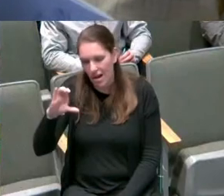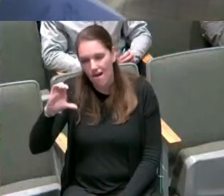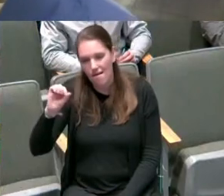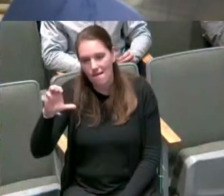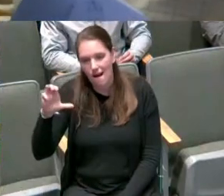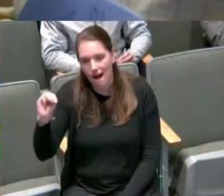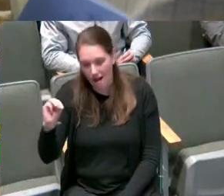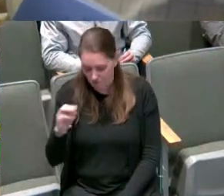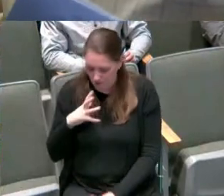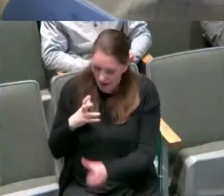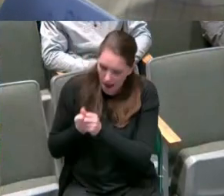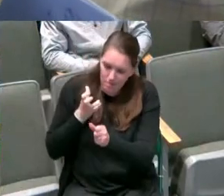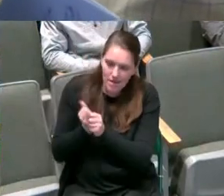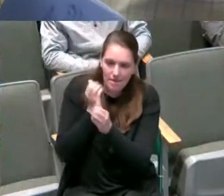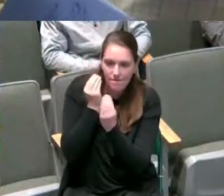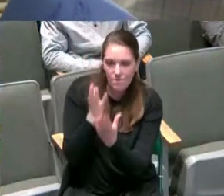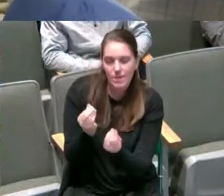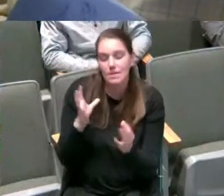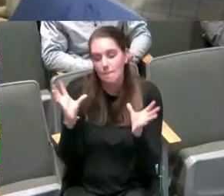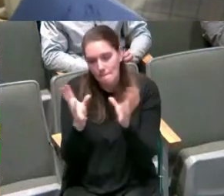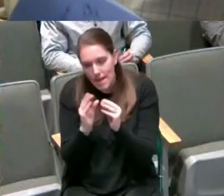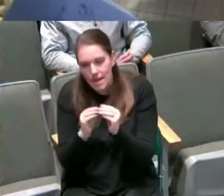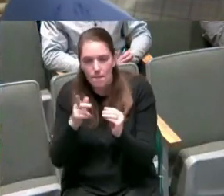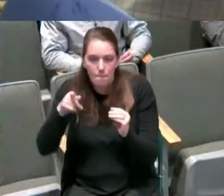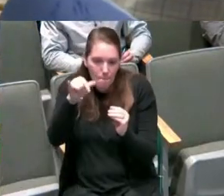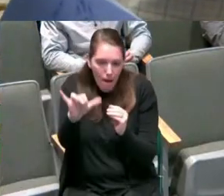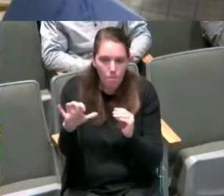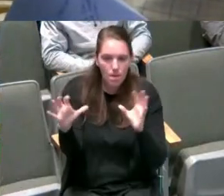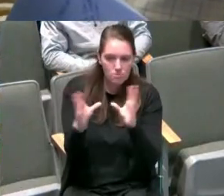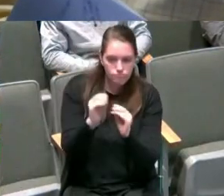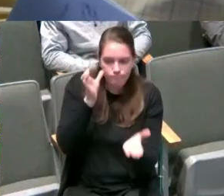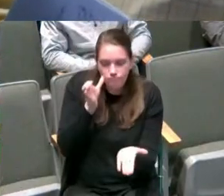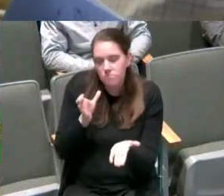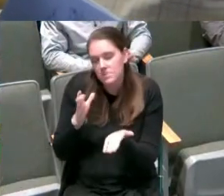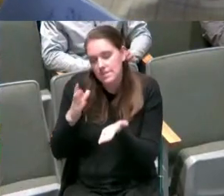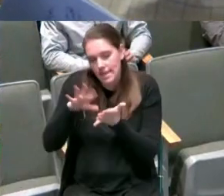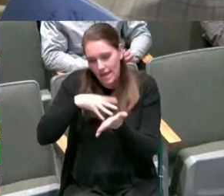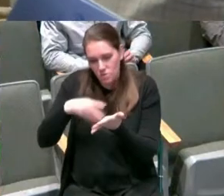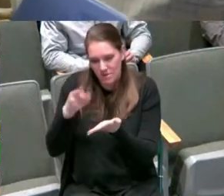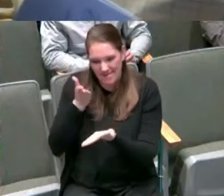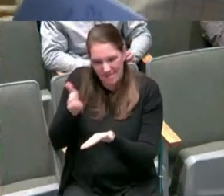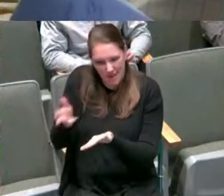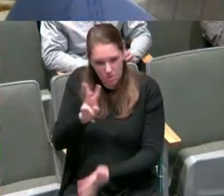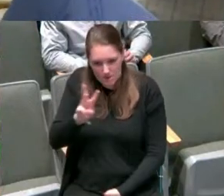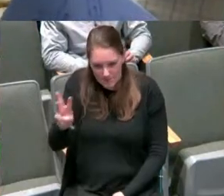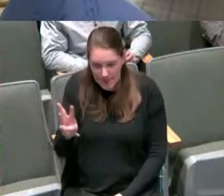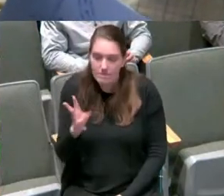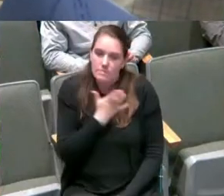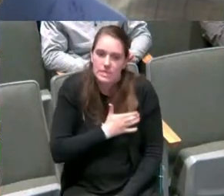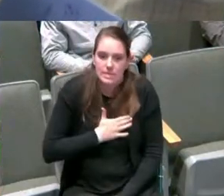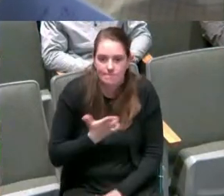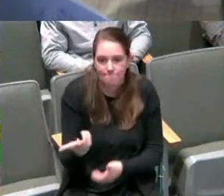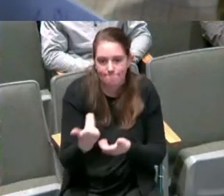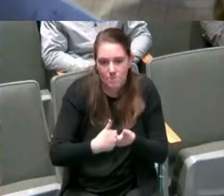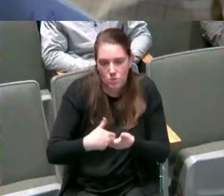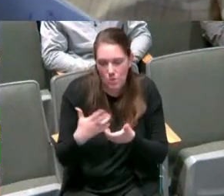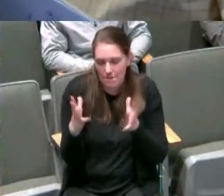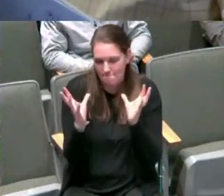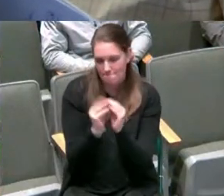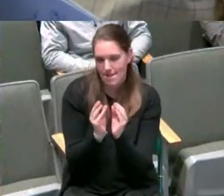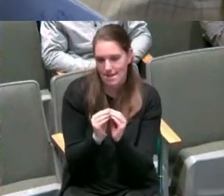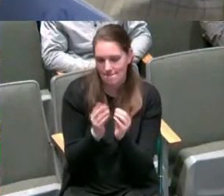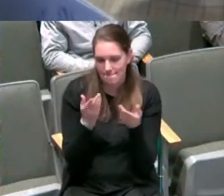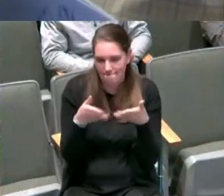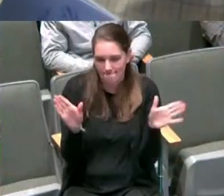information including our meeting and public forum schedule I'd encourage you to attend as many of those as you can um to get informed our